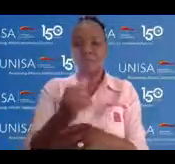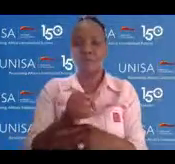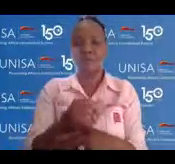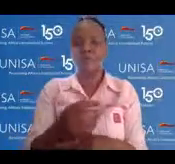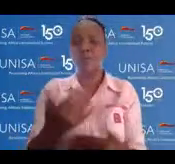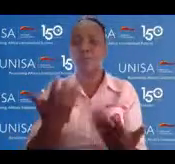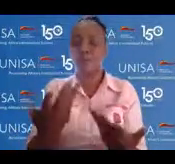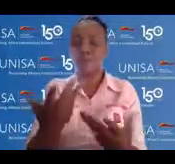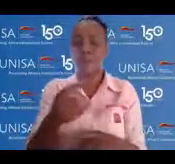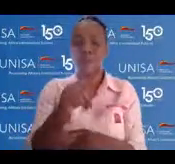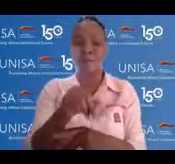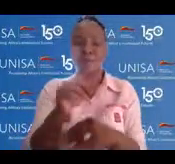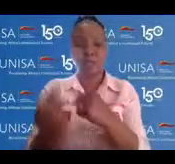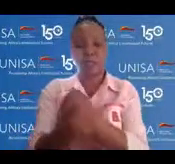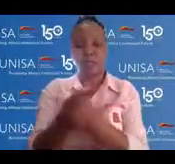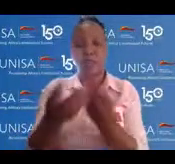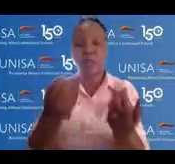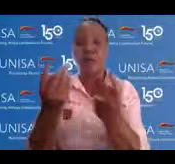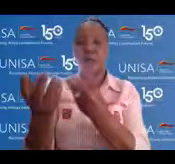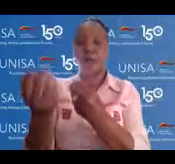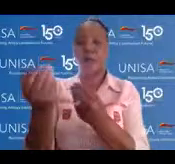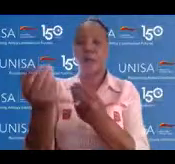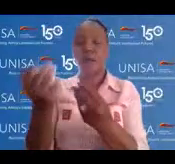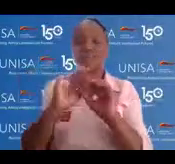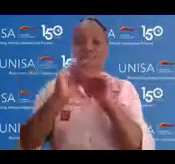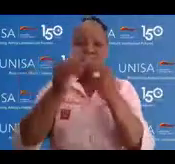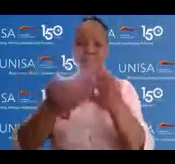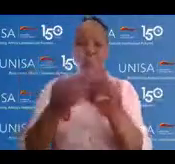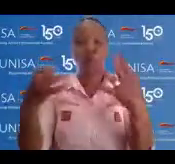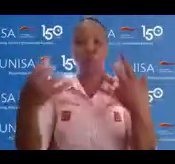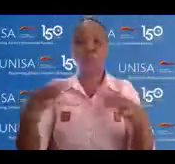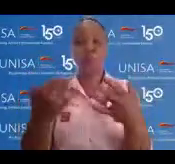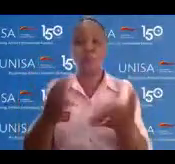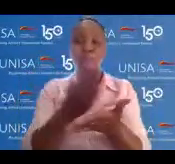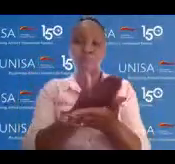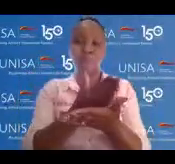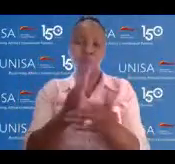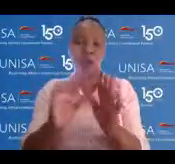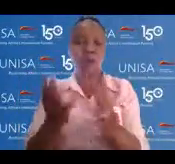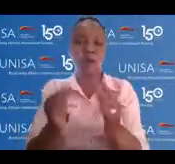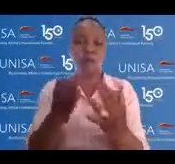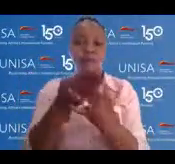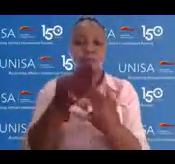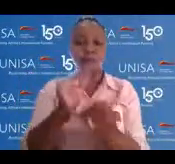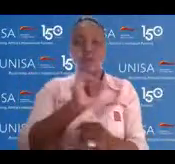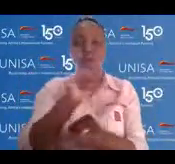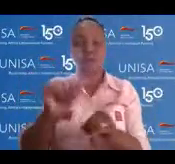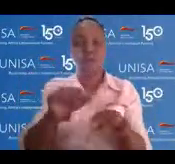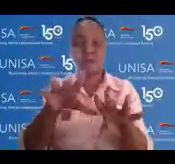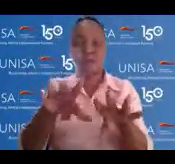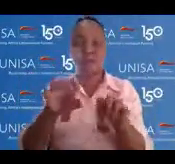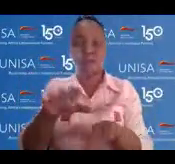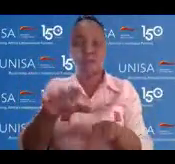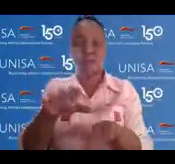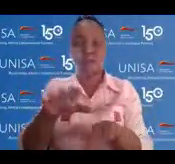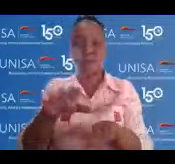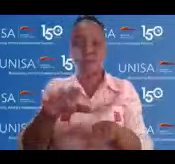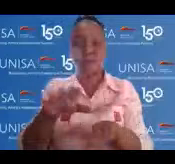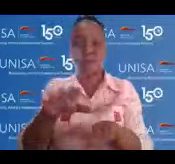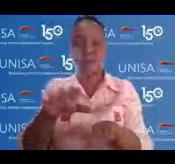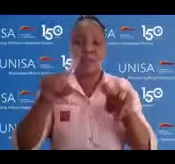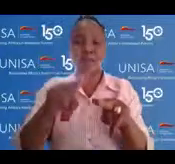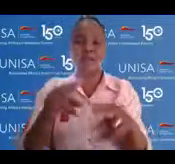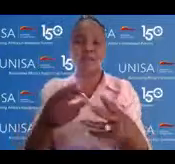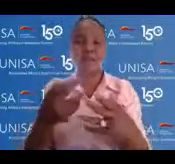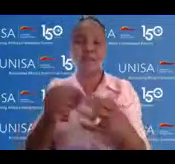session, you will find that we will cover some critical aspects: how to access your exam portal, proctoring tools, academic integrity, types